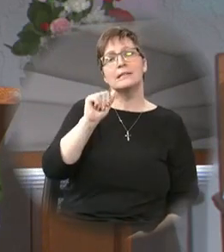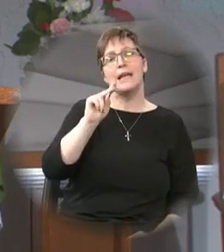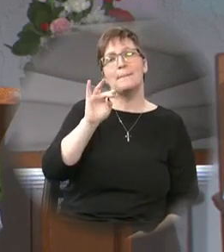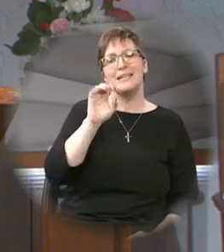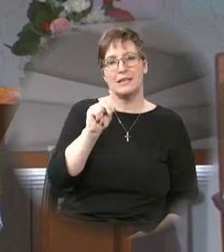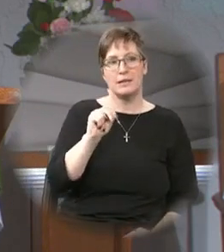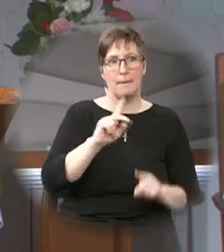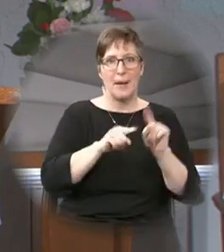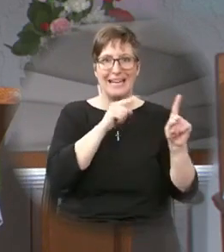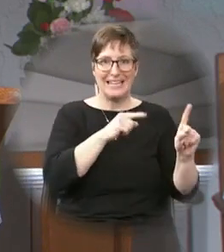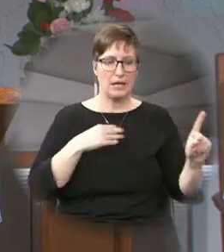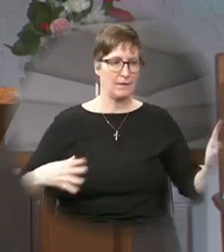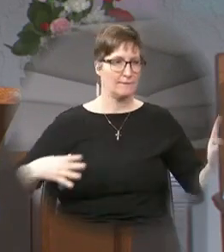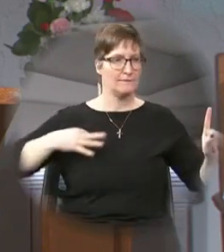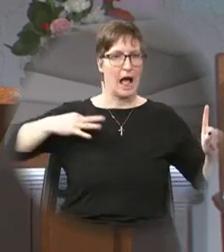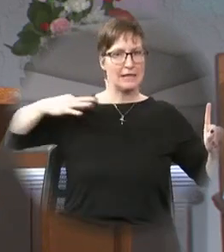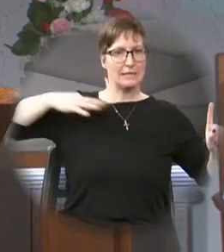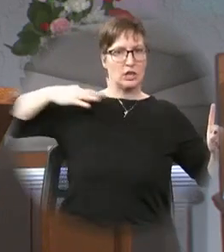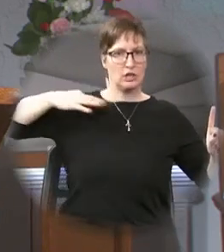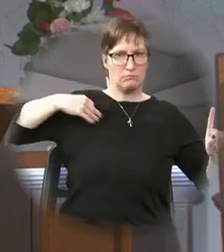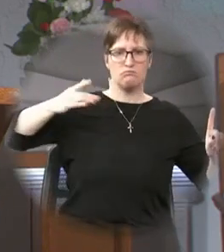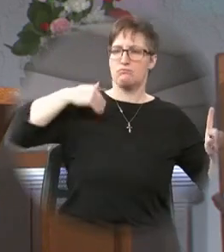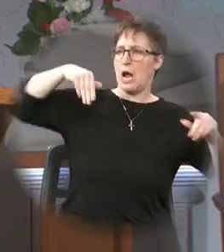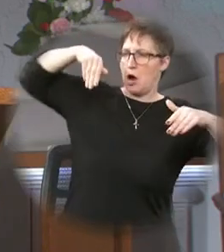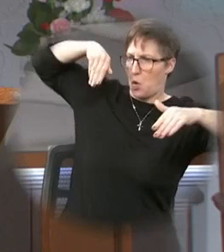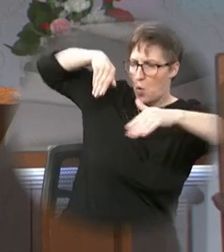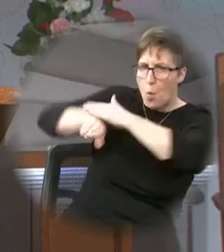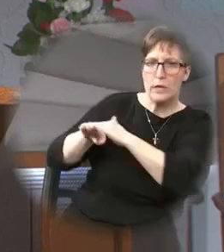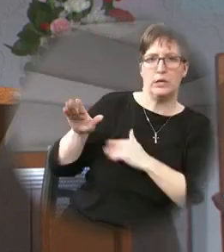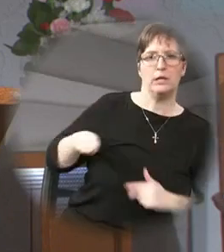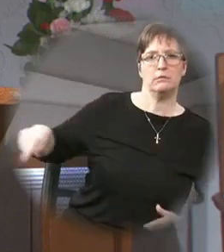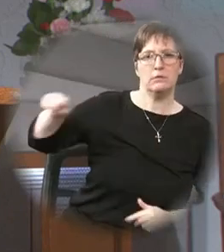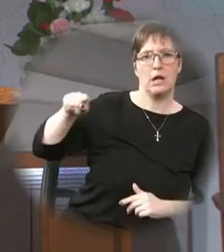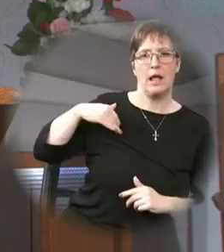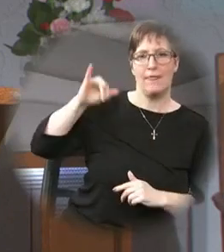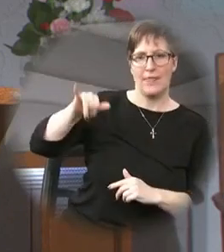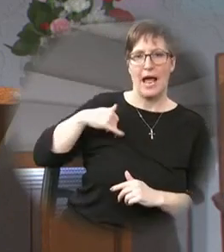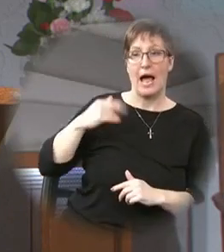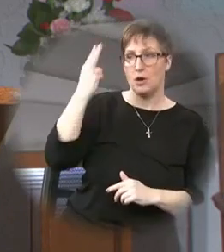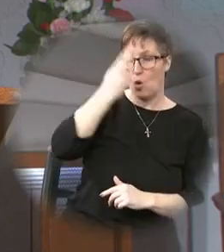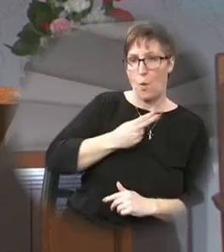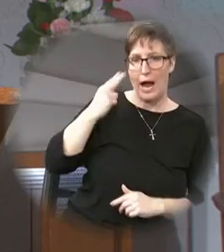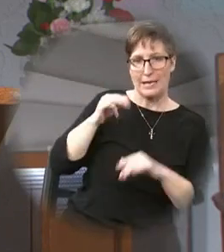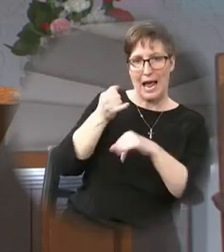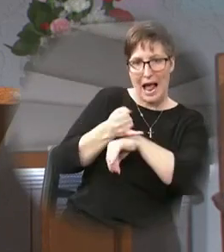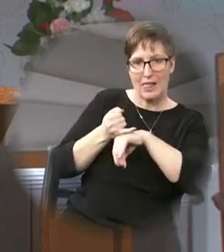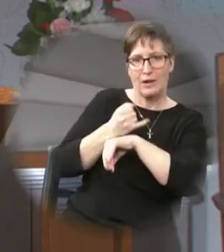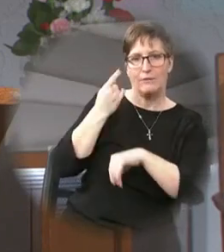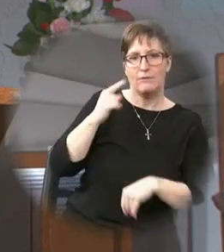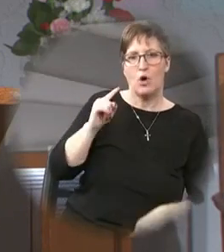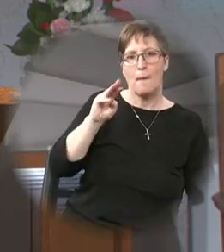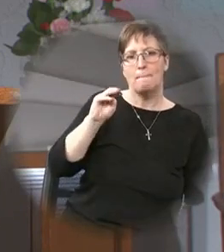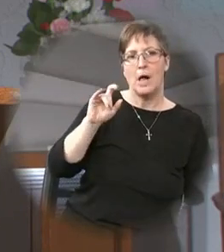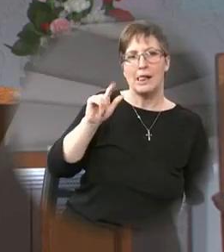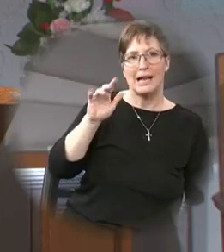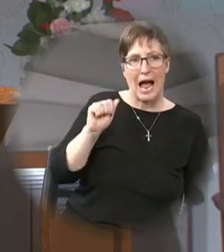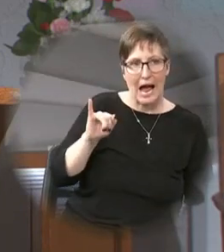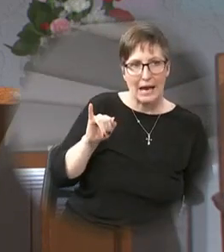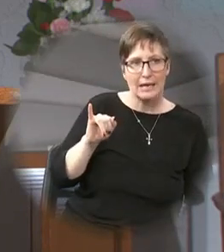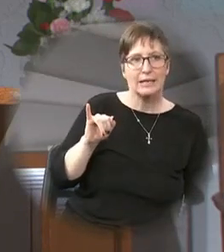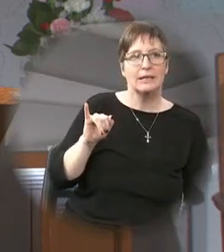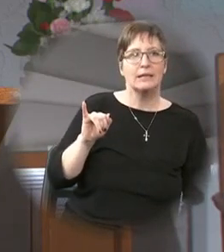he voluntarily entered just such a leper colony on the Hawaiian island of Molokai,